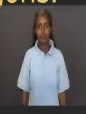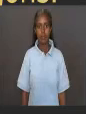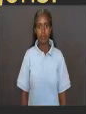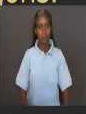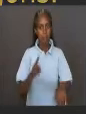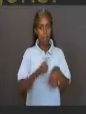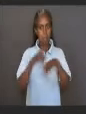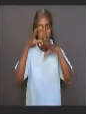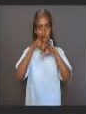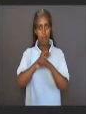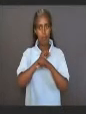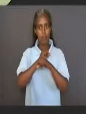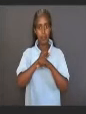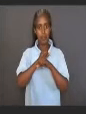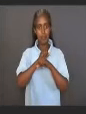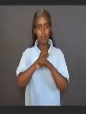Time's up.